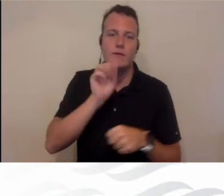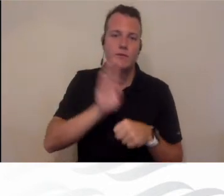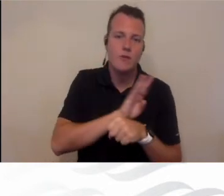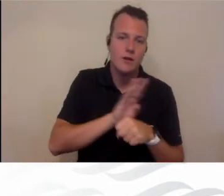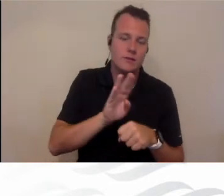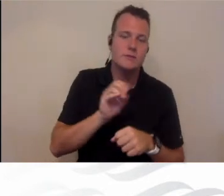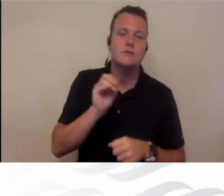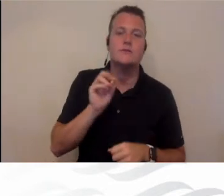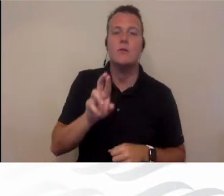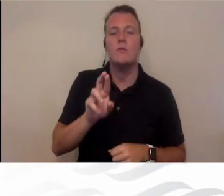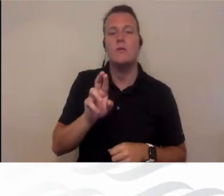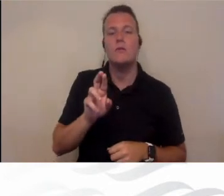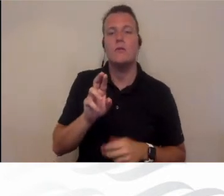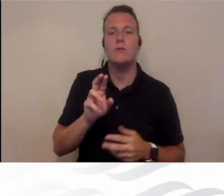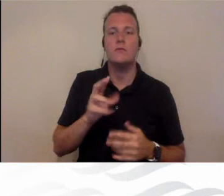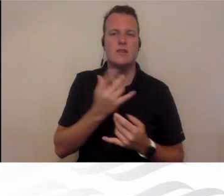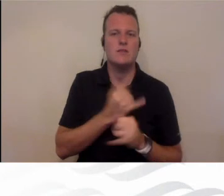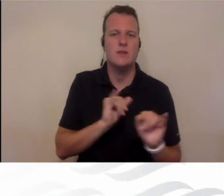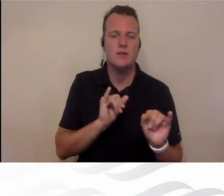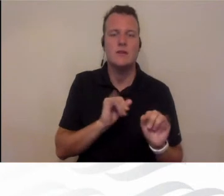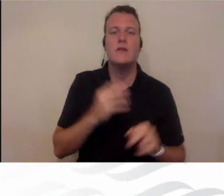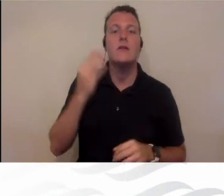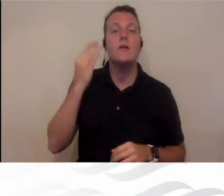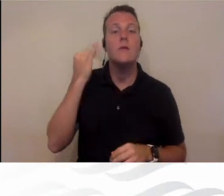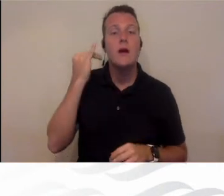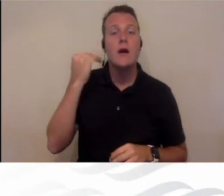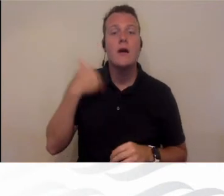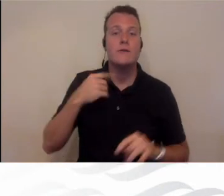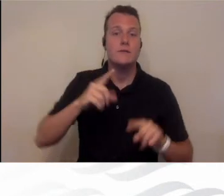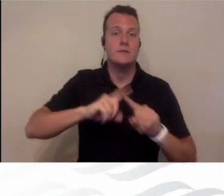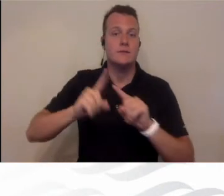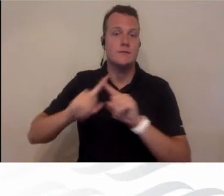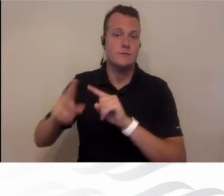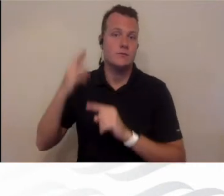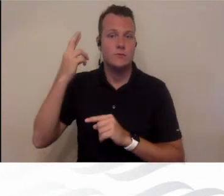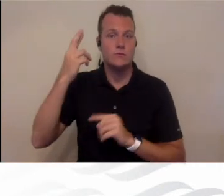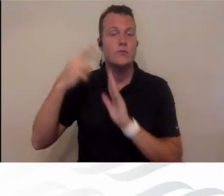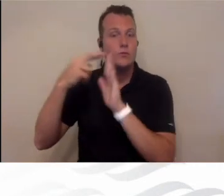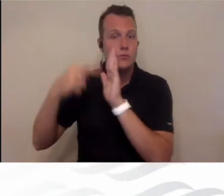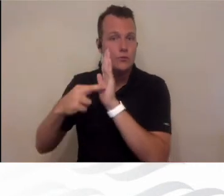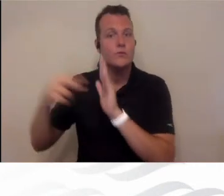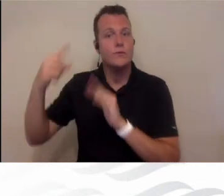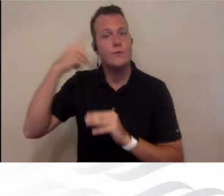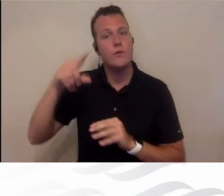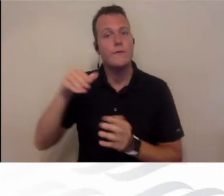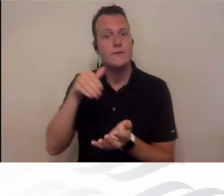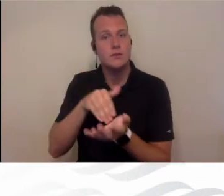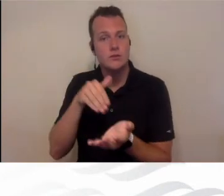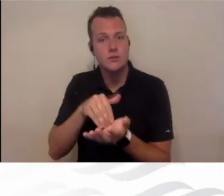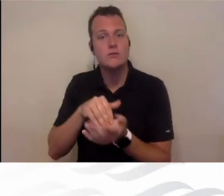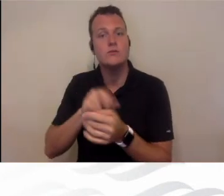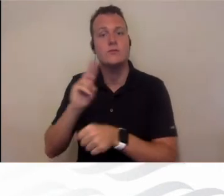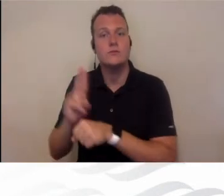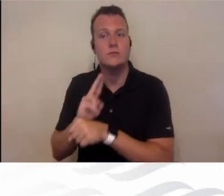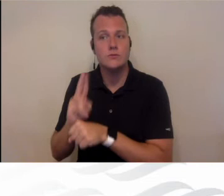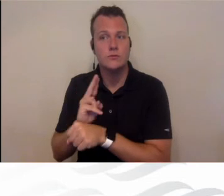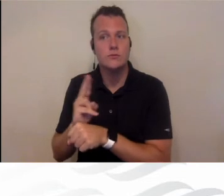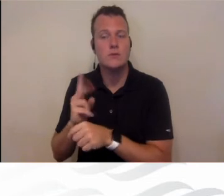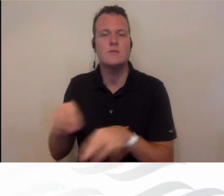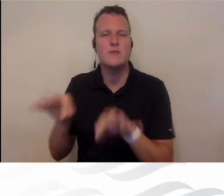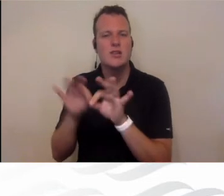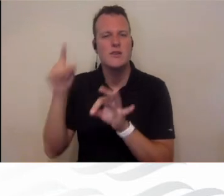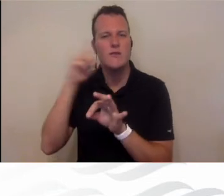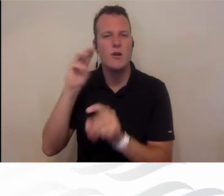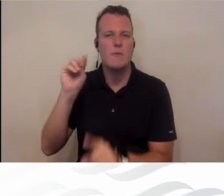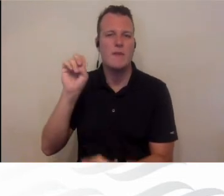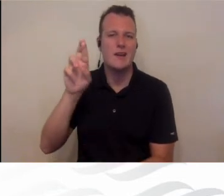and that would be mostly for an independent private practice audiologist. Because there are different rules